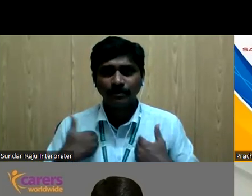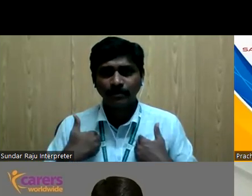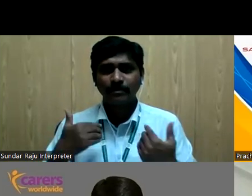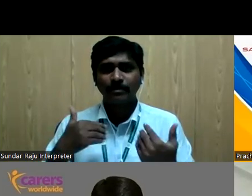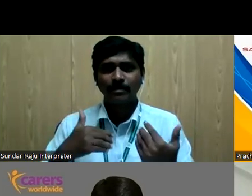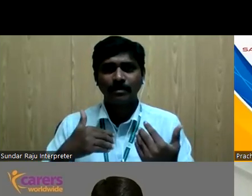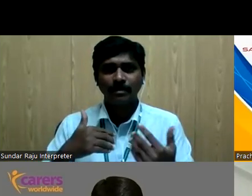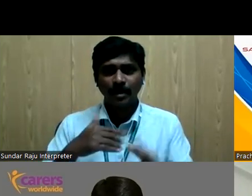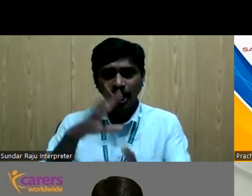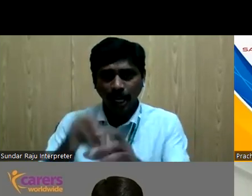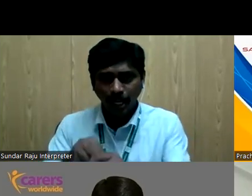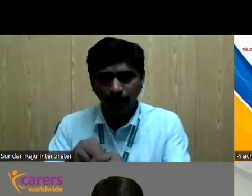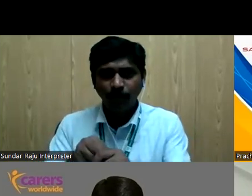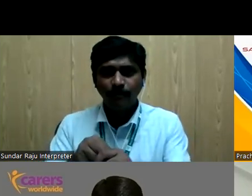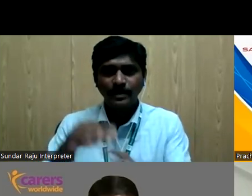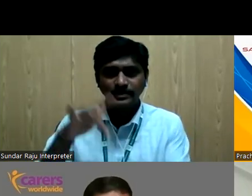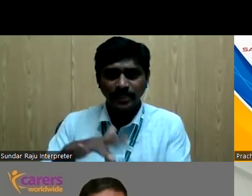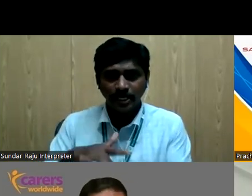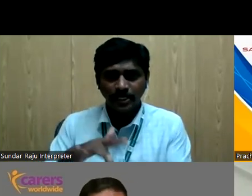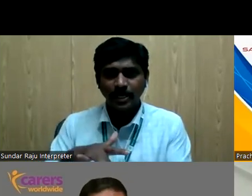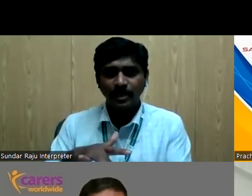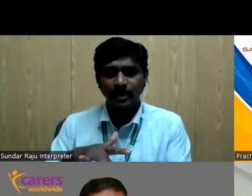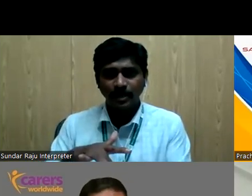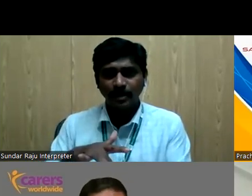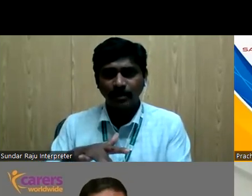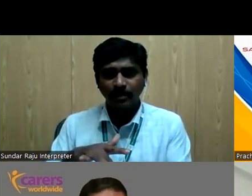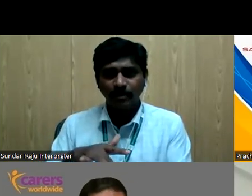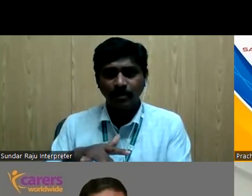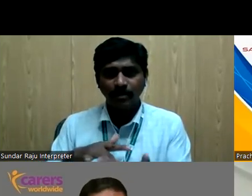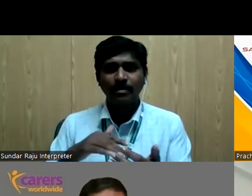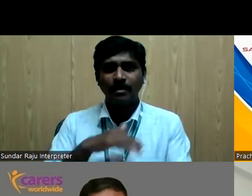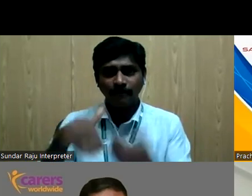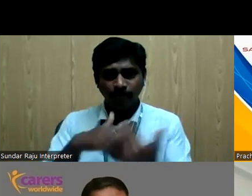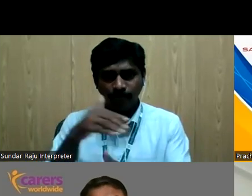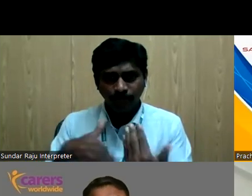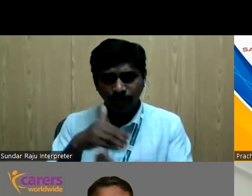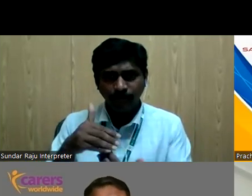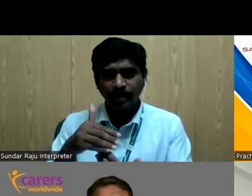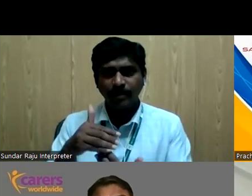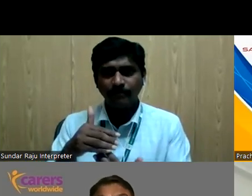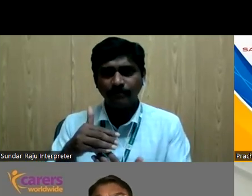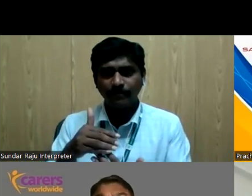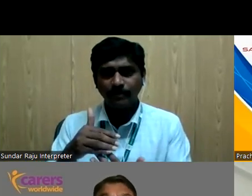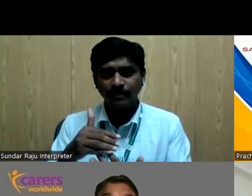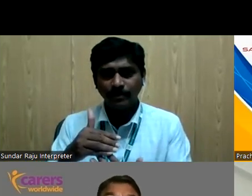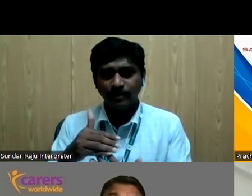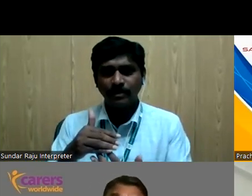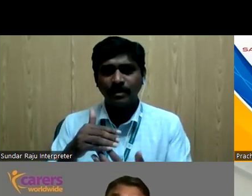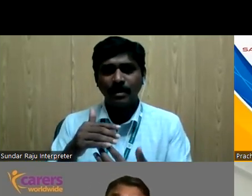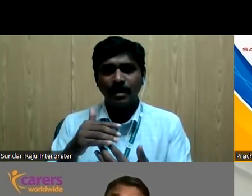family-centered approach for all the people. We also involving the families in planning